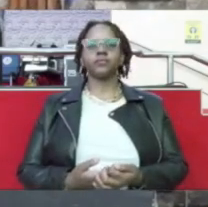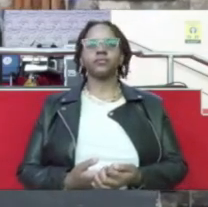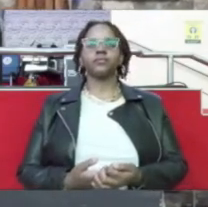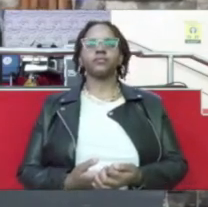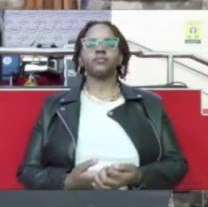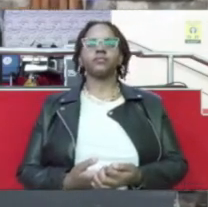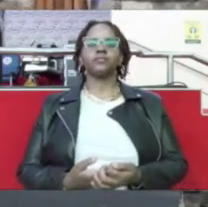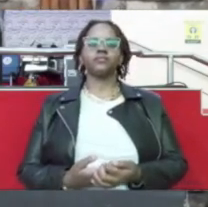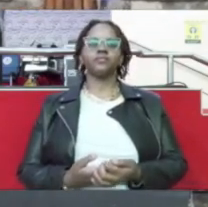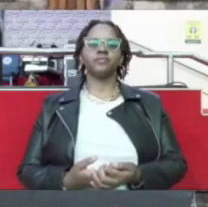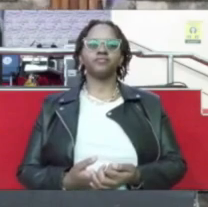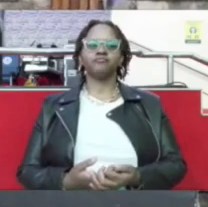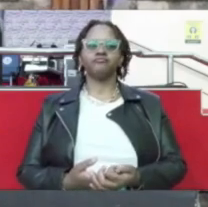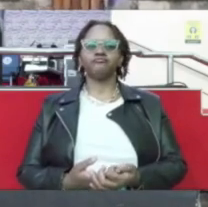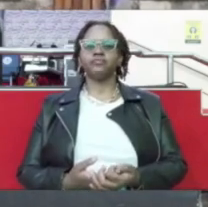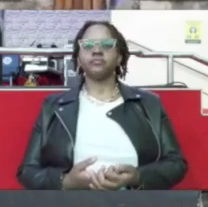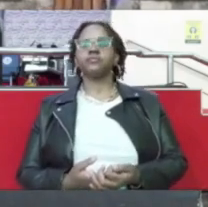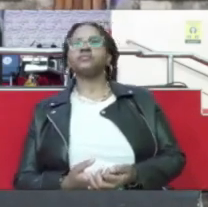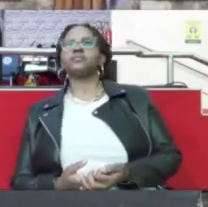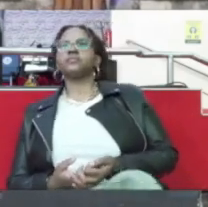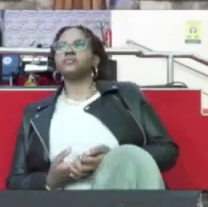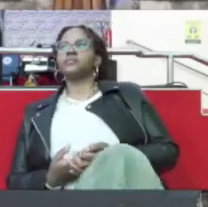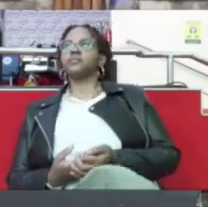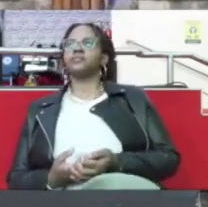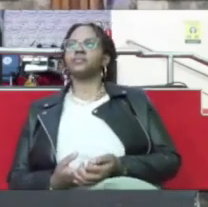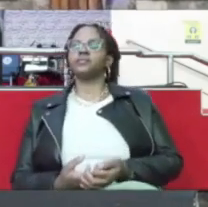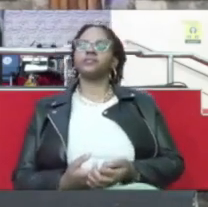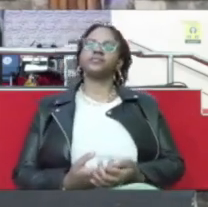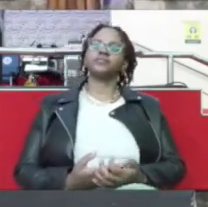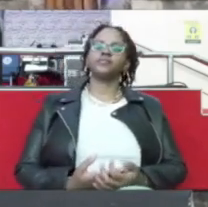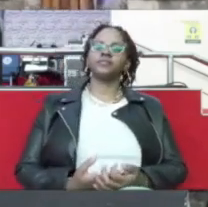And we've looked at various topics back and forth.